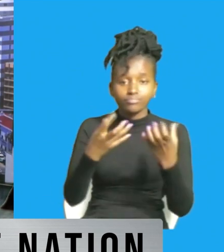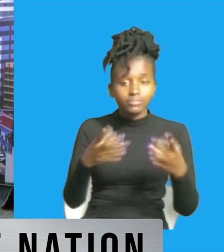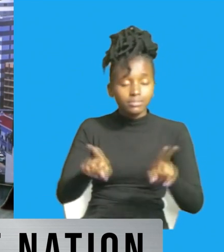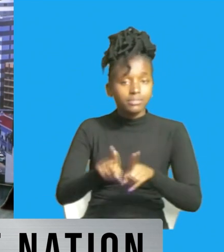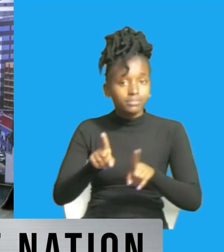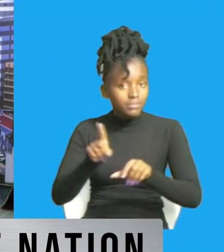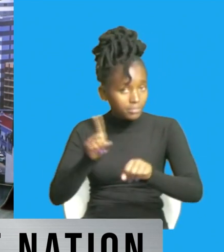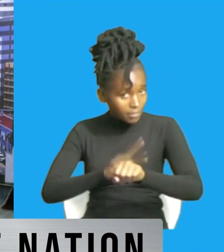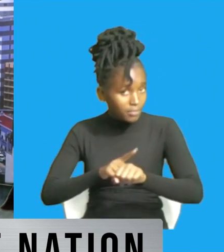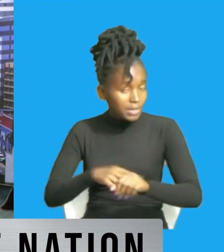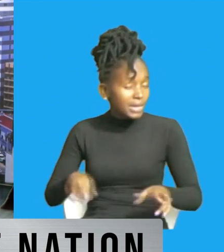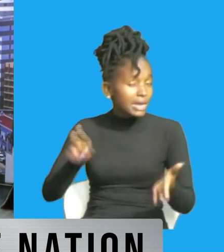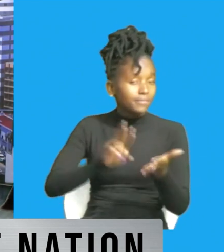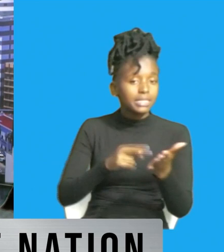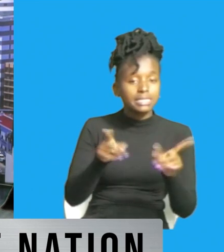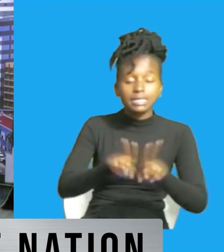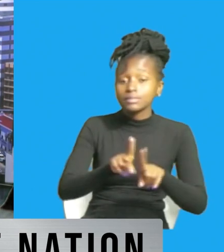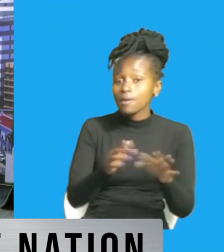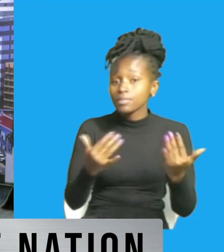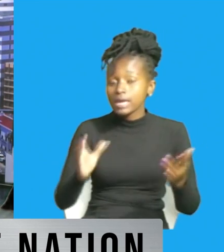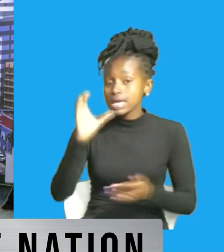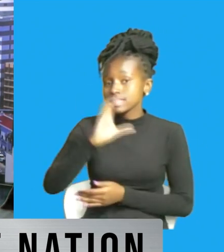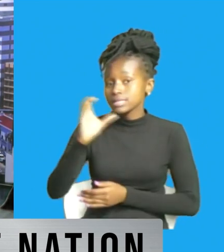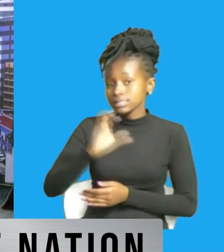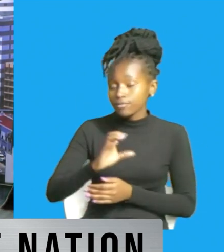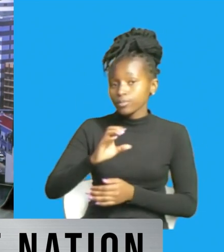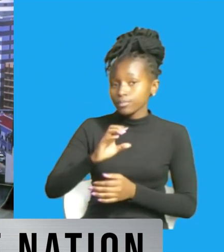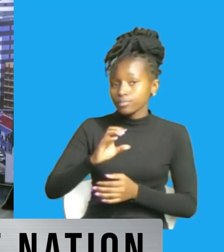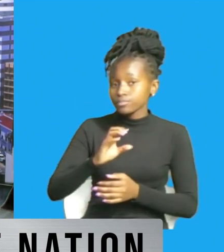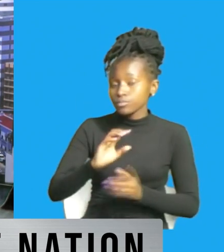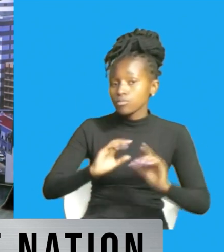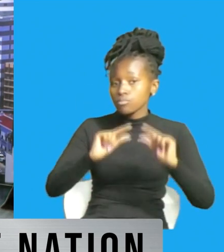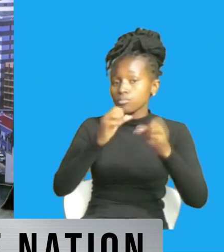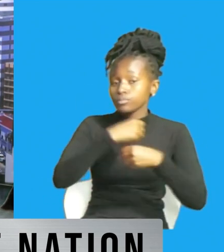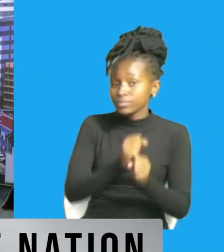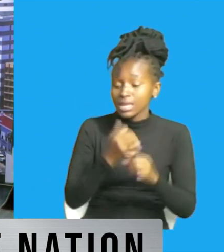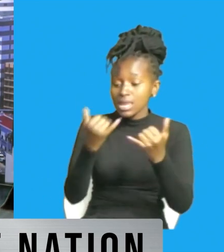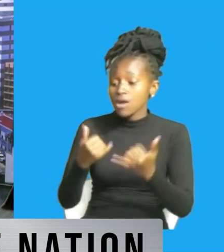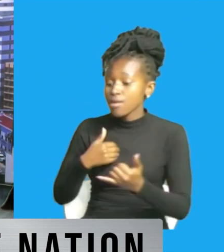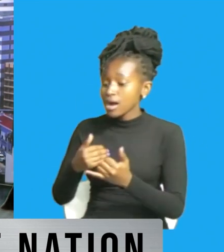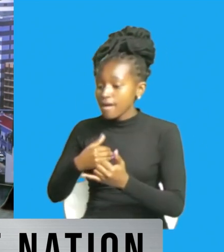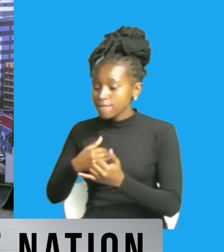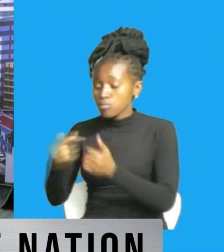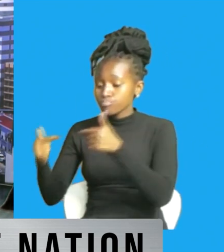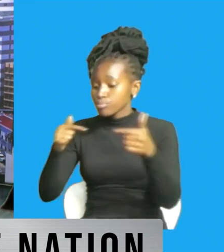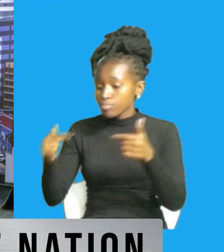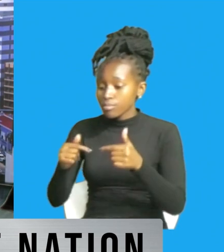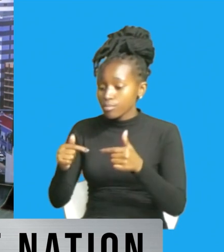and all that time. Right. That it is very clear that it is Raila Odinga and William